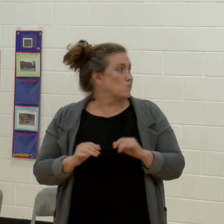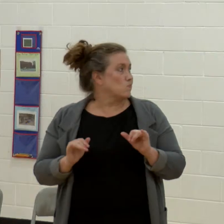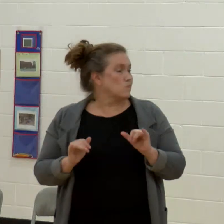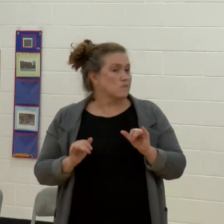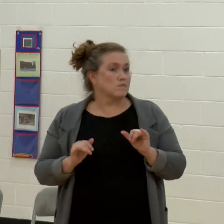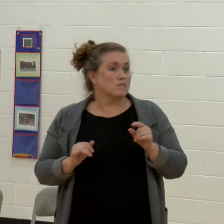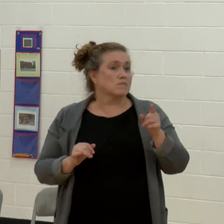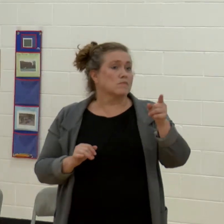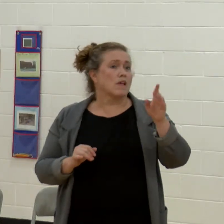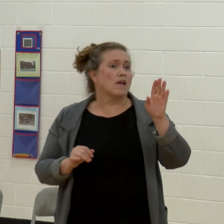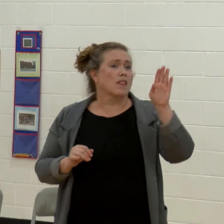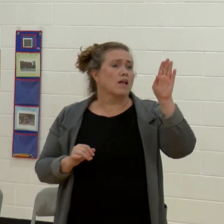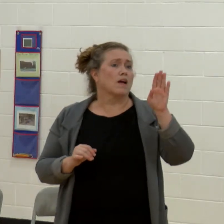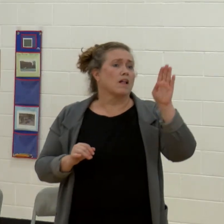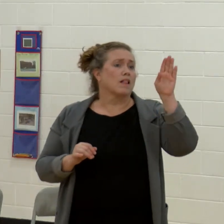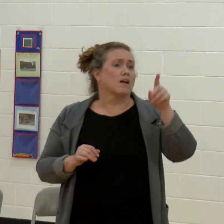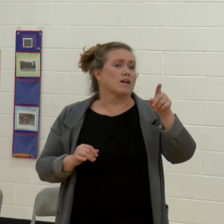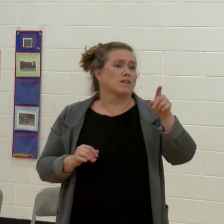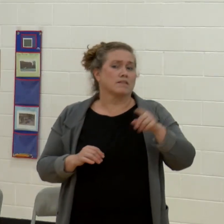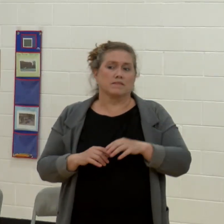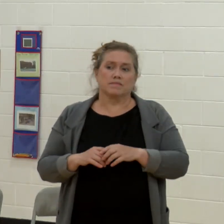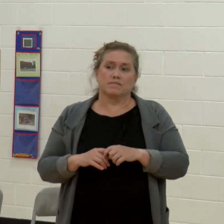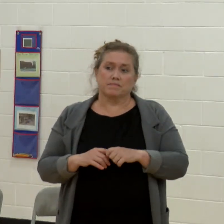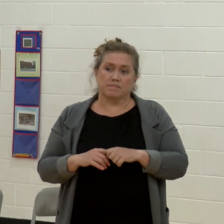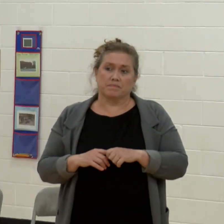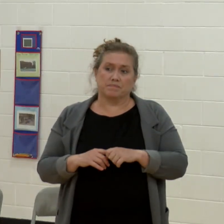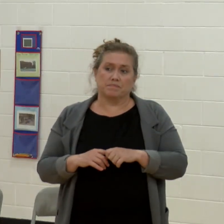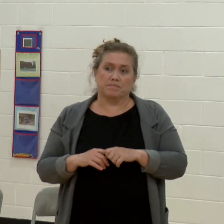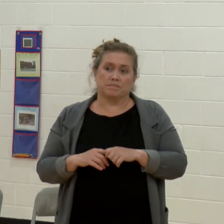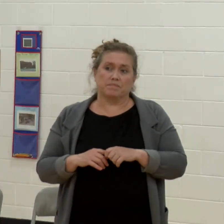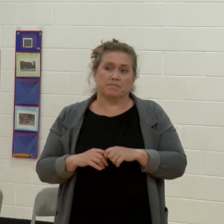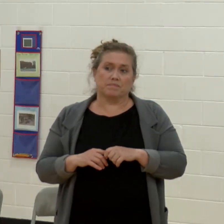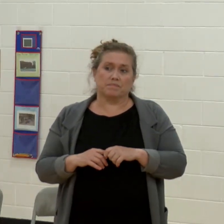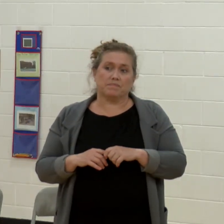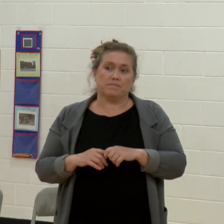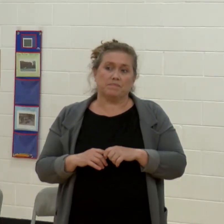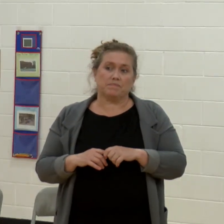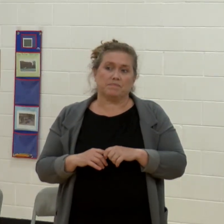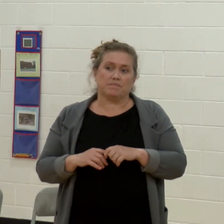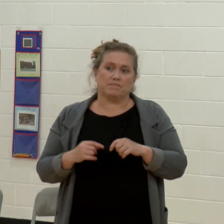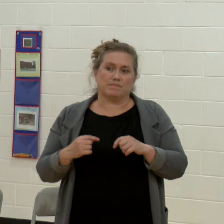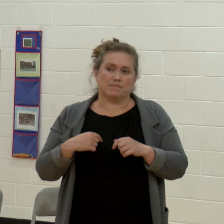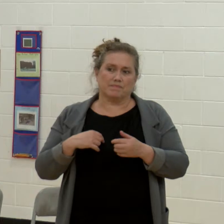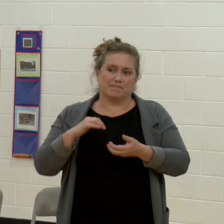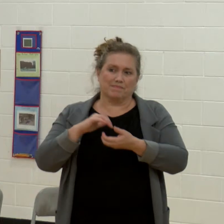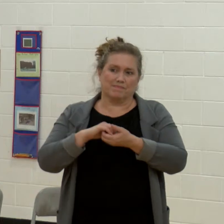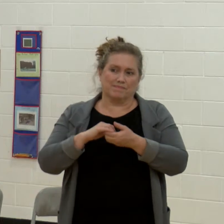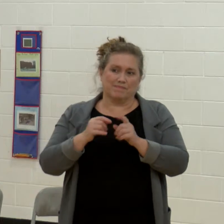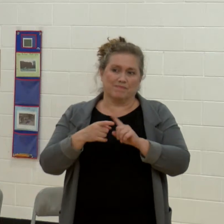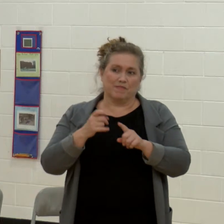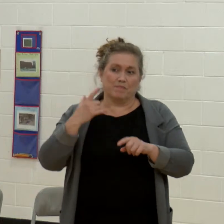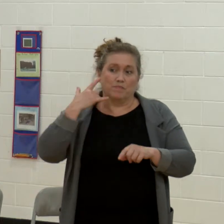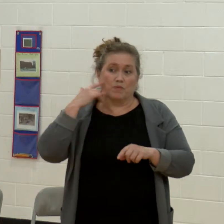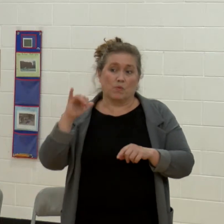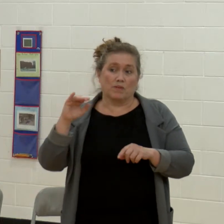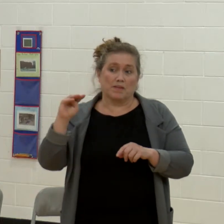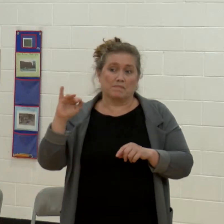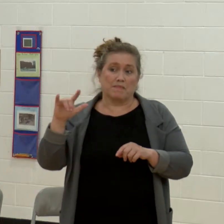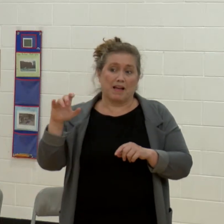Sir, did you have a question or a comment? So I'm looking at a golden line lines. I appreciate the work that's been